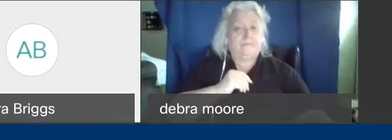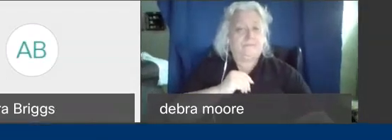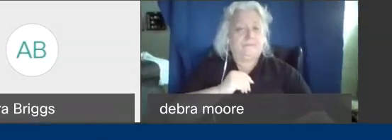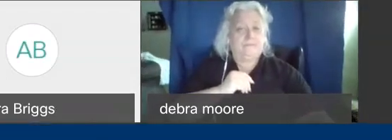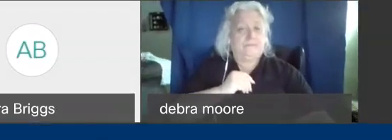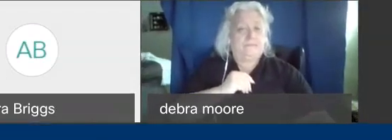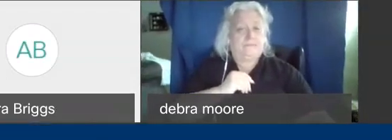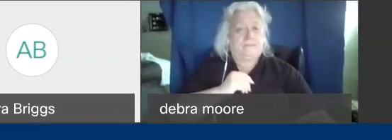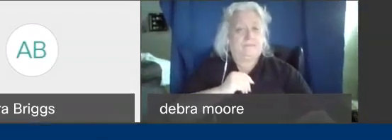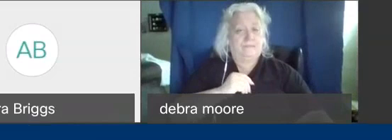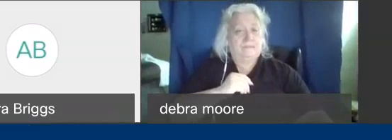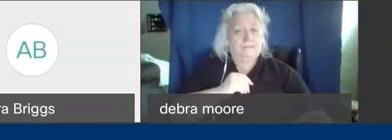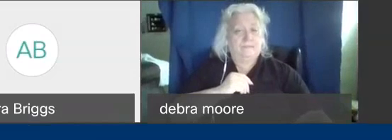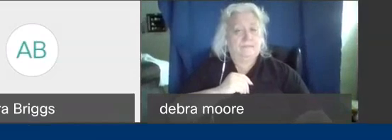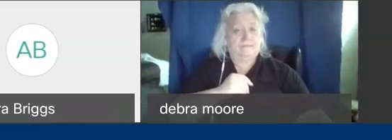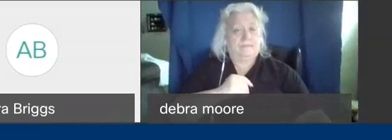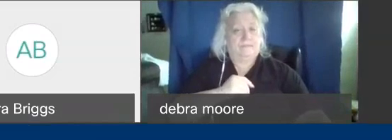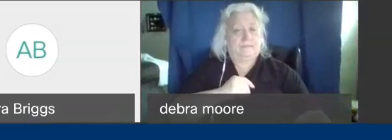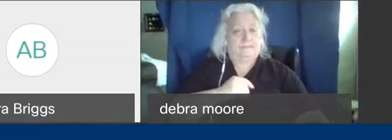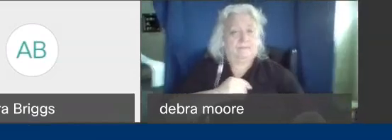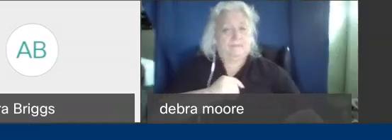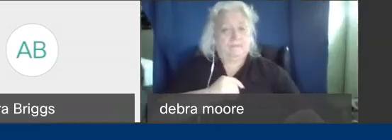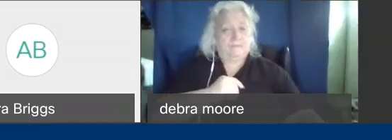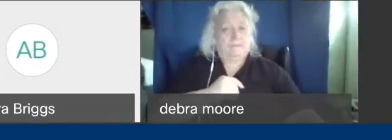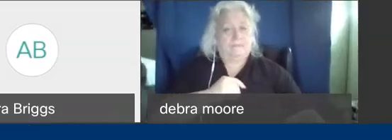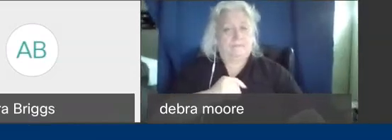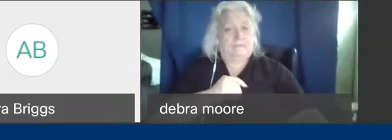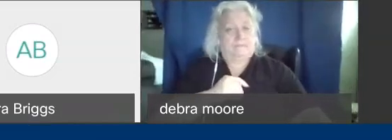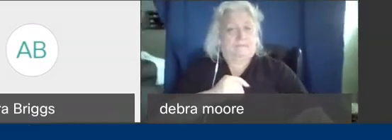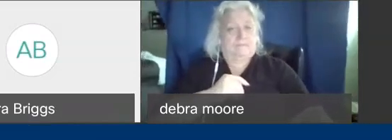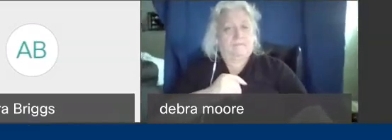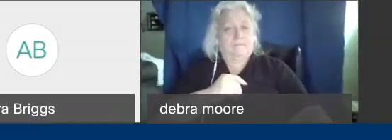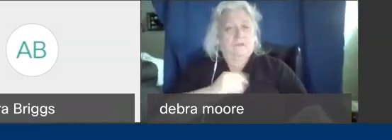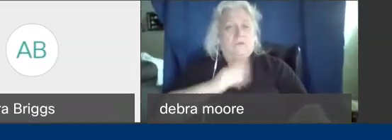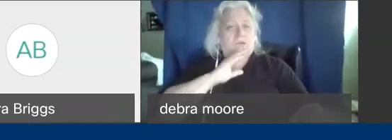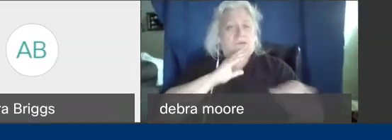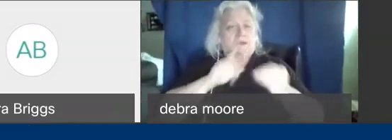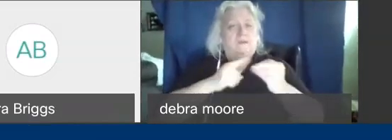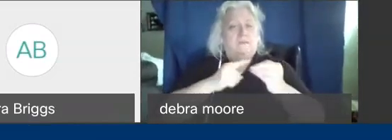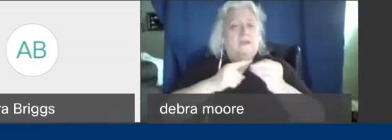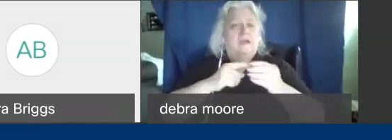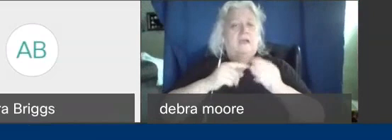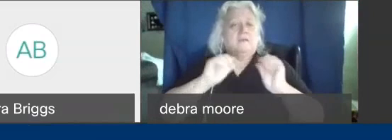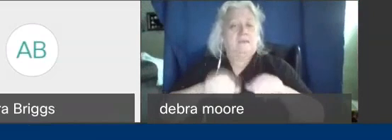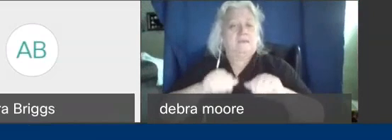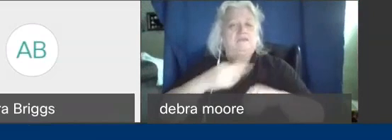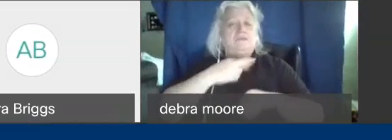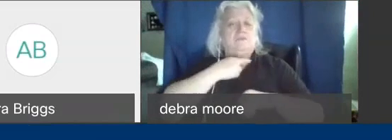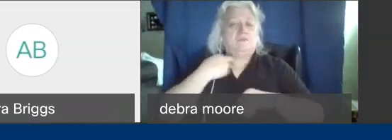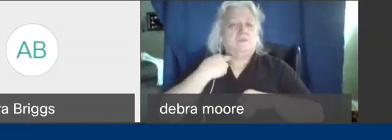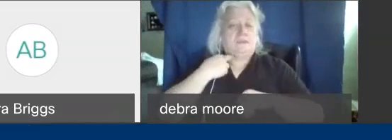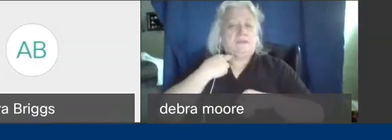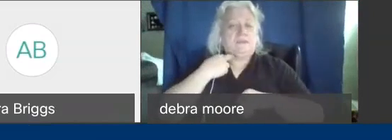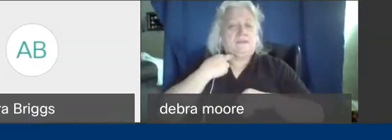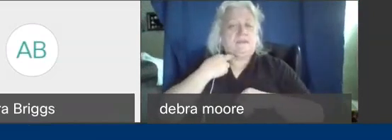So risk management, as we'll discuss, is the process of considering potential risks to students and the college when planning